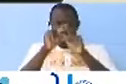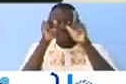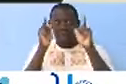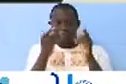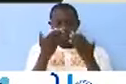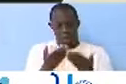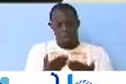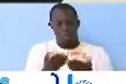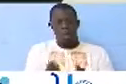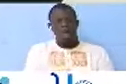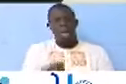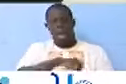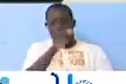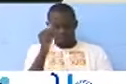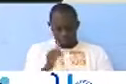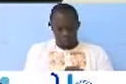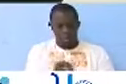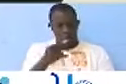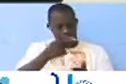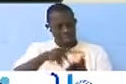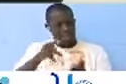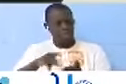NIA?